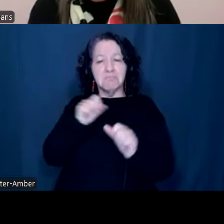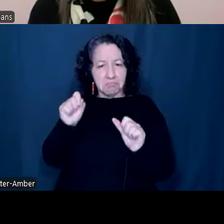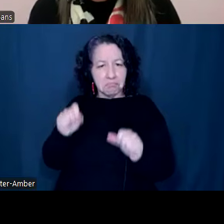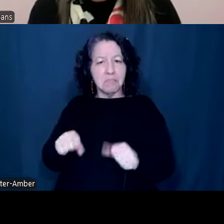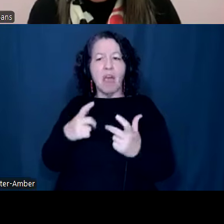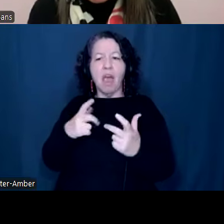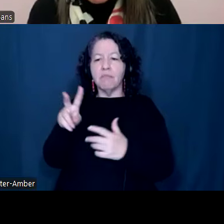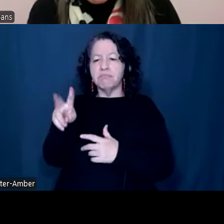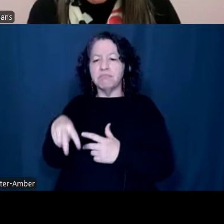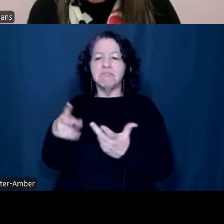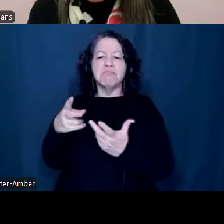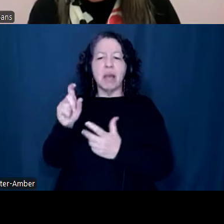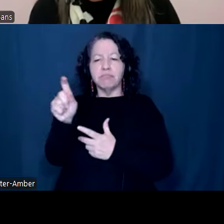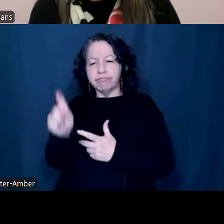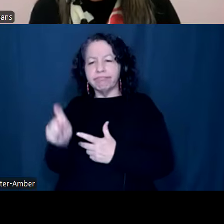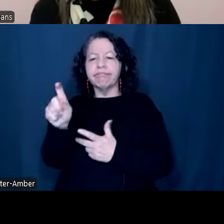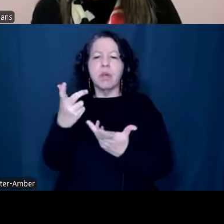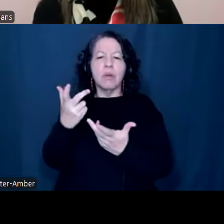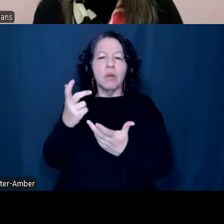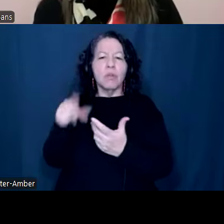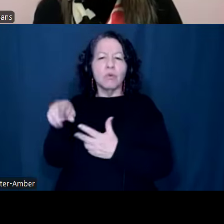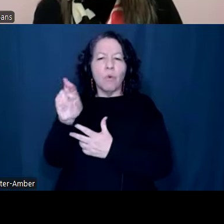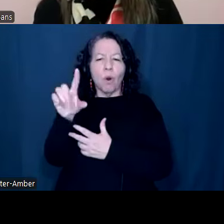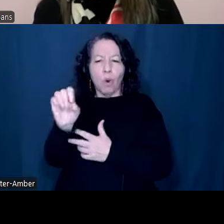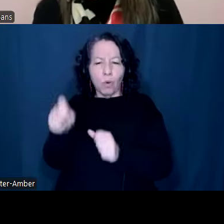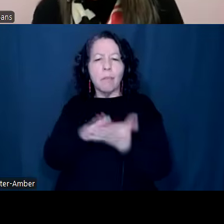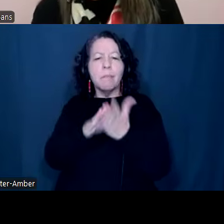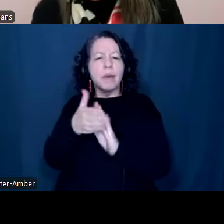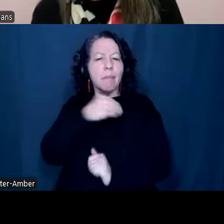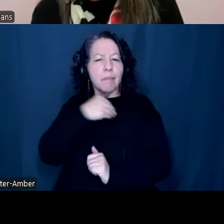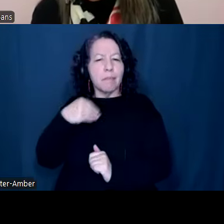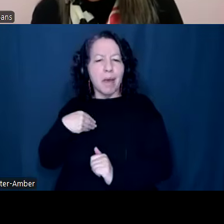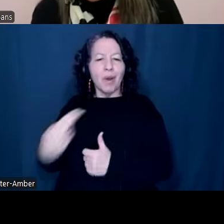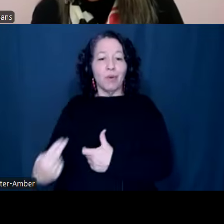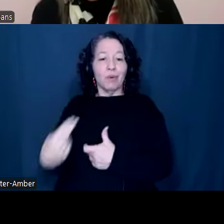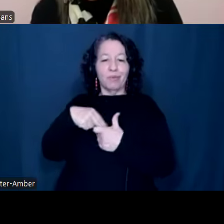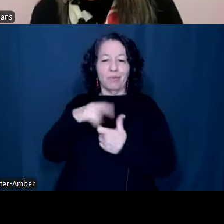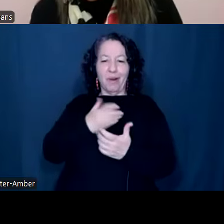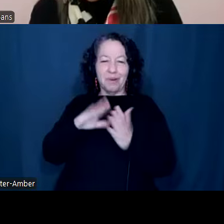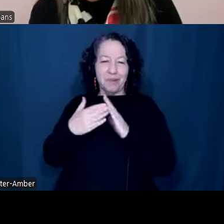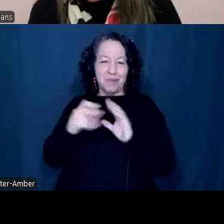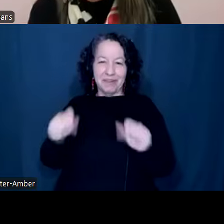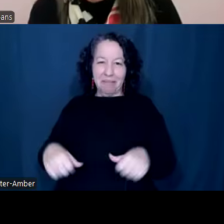the QR code here on the screen to become a member and join our community.